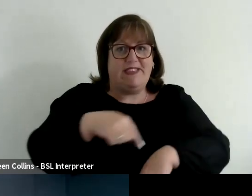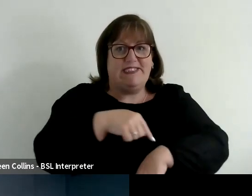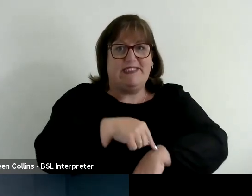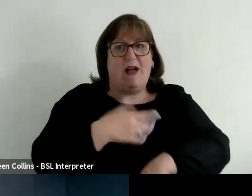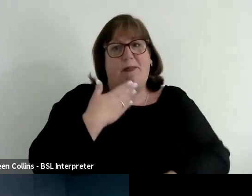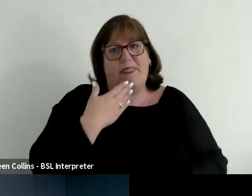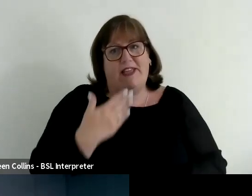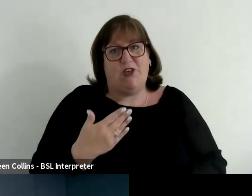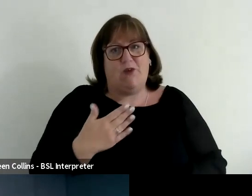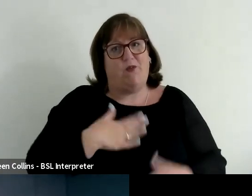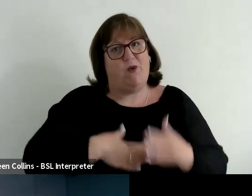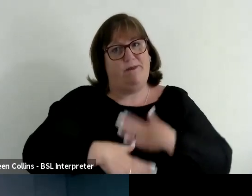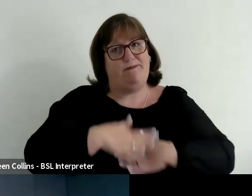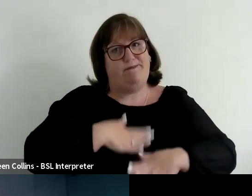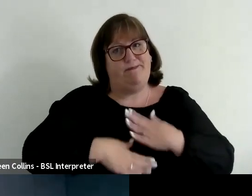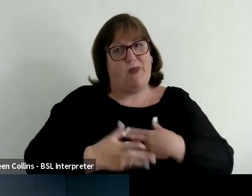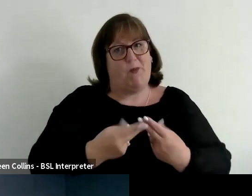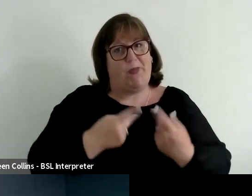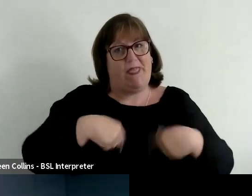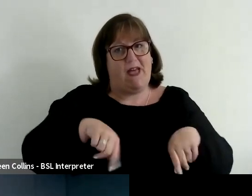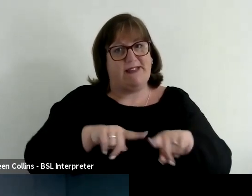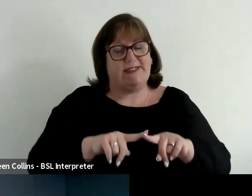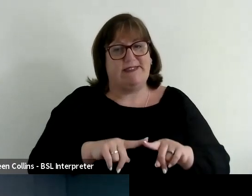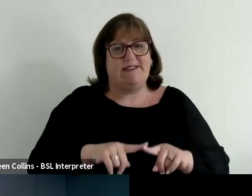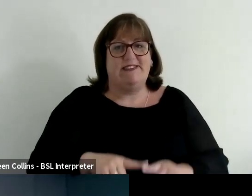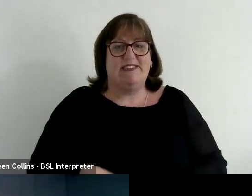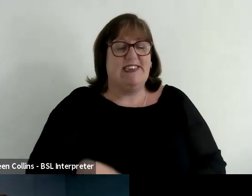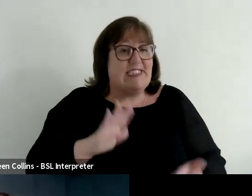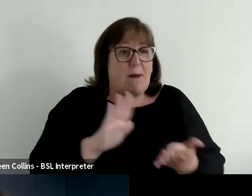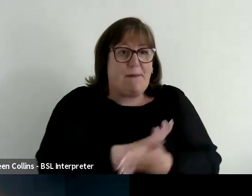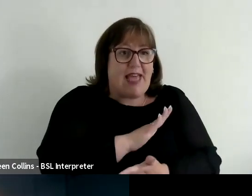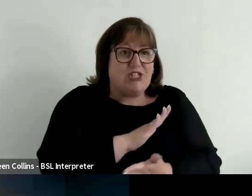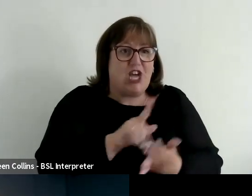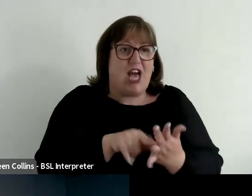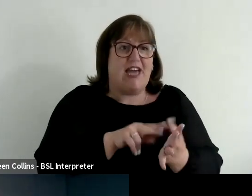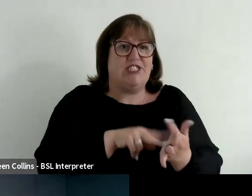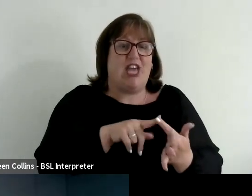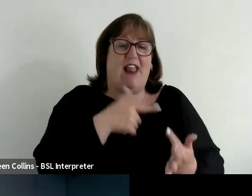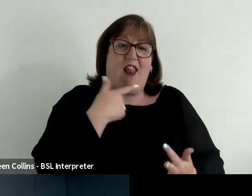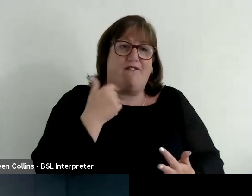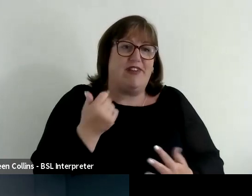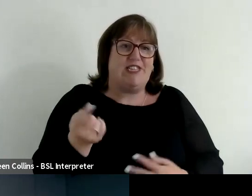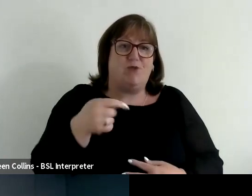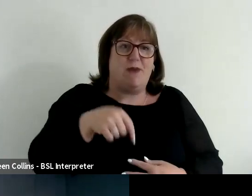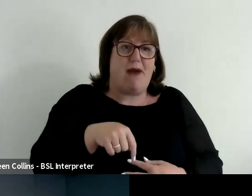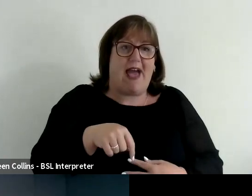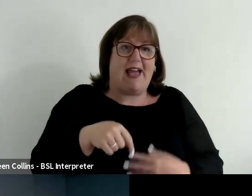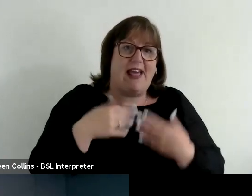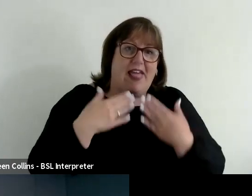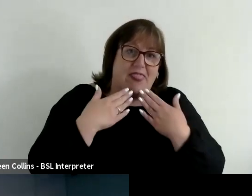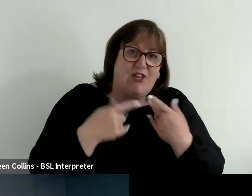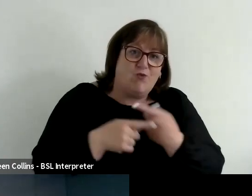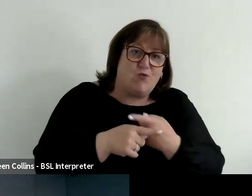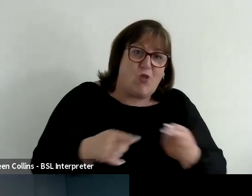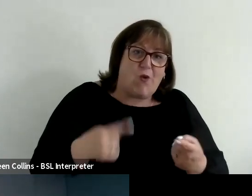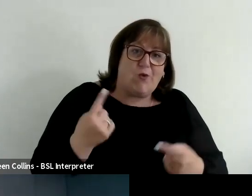us. It's a pleasure, Jane. It's lovely to be back. And yeah, thanks for those of you that bared with us last